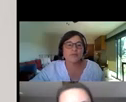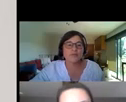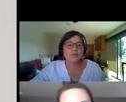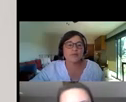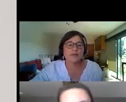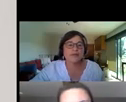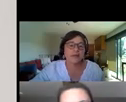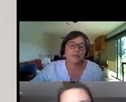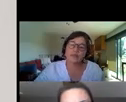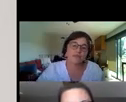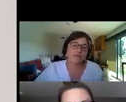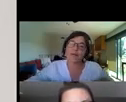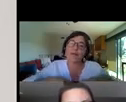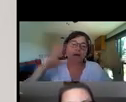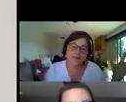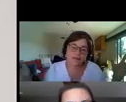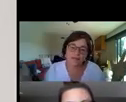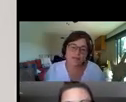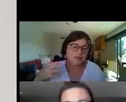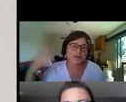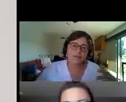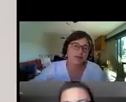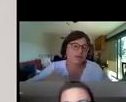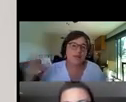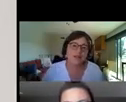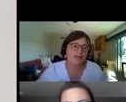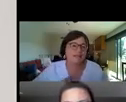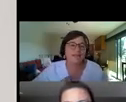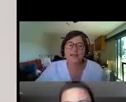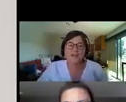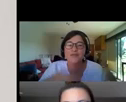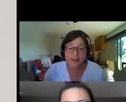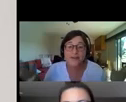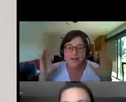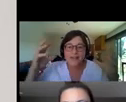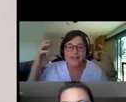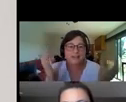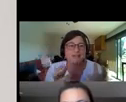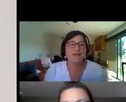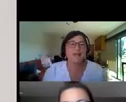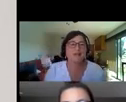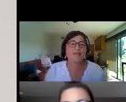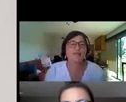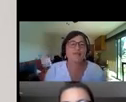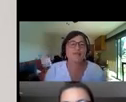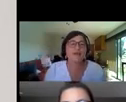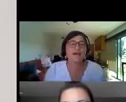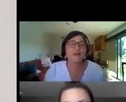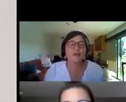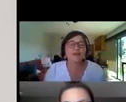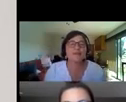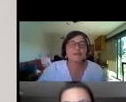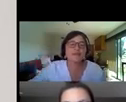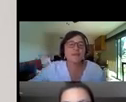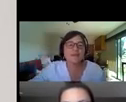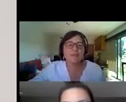term do, and I'm going to throw out lots of terms here, Hispanics, Latinx, whatever this community prefers.